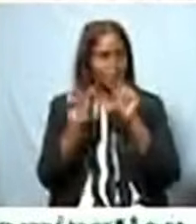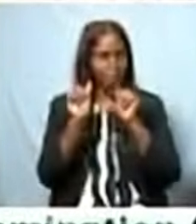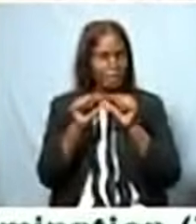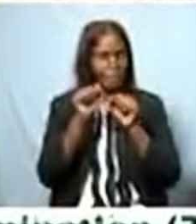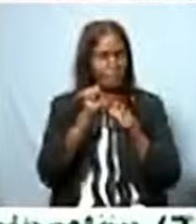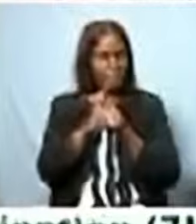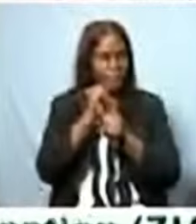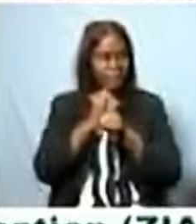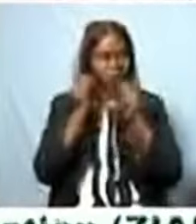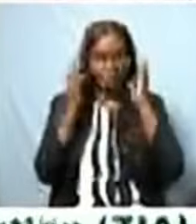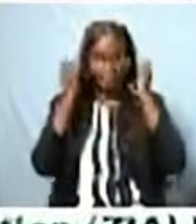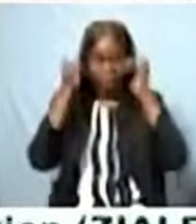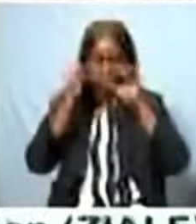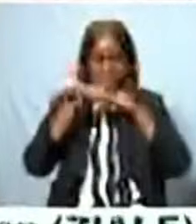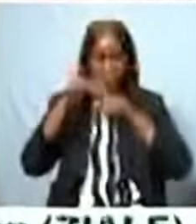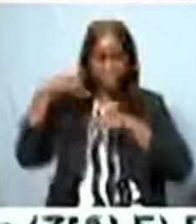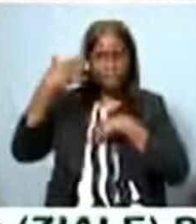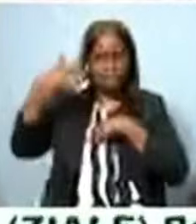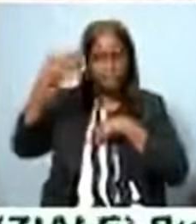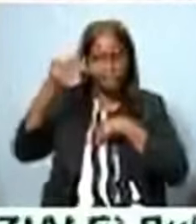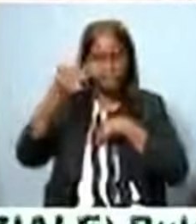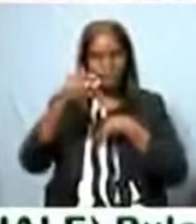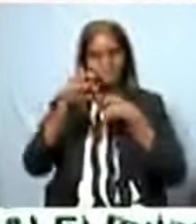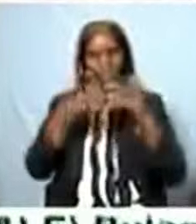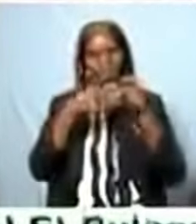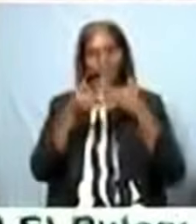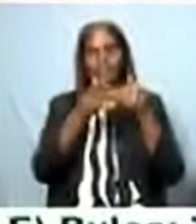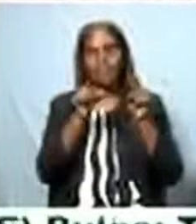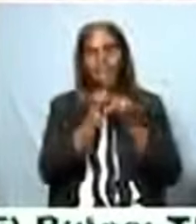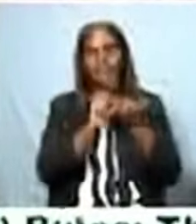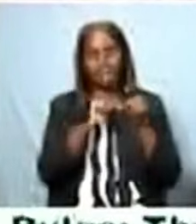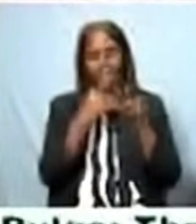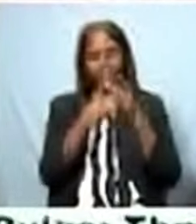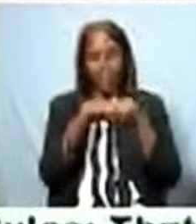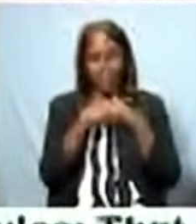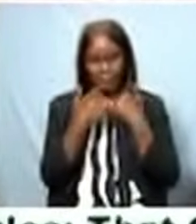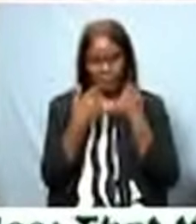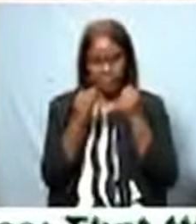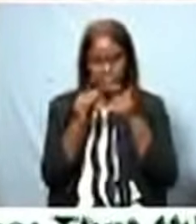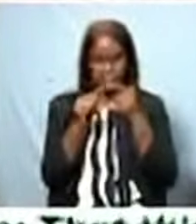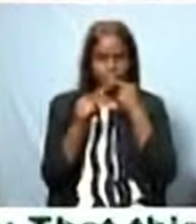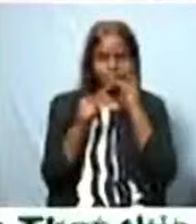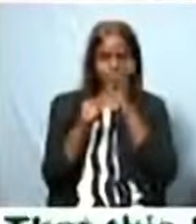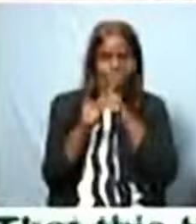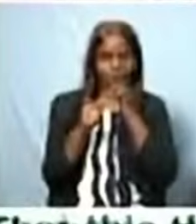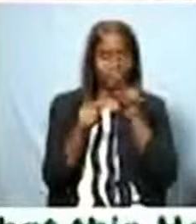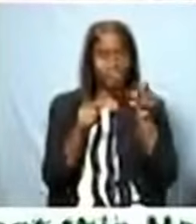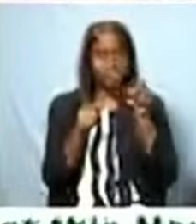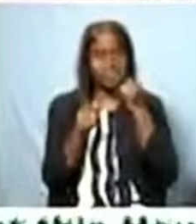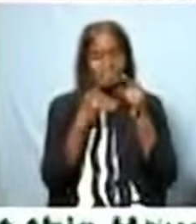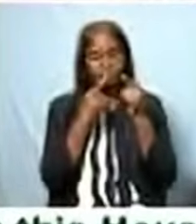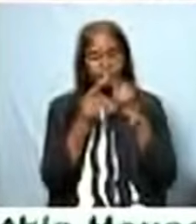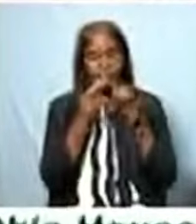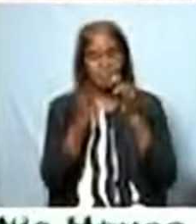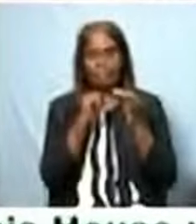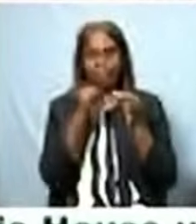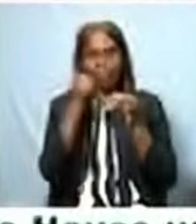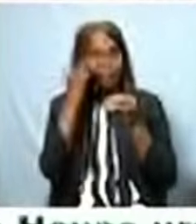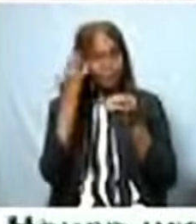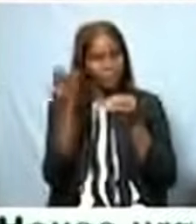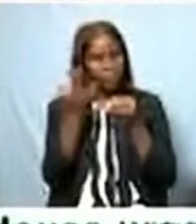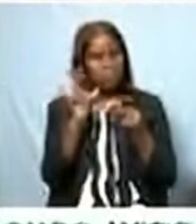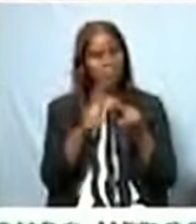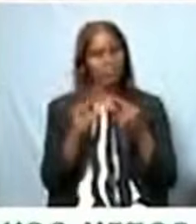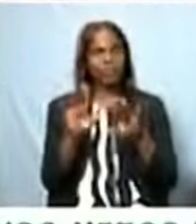as judges in future. It is simple as that. And what I was trying to say, though this one was saying, if you don't know anything, sit